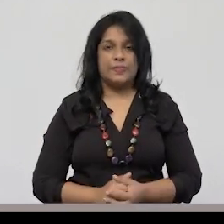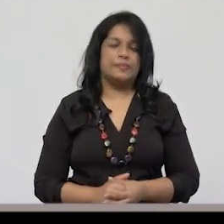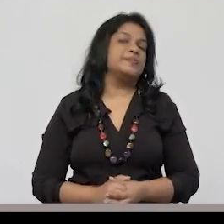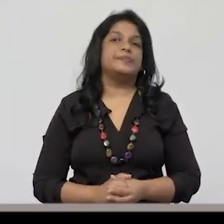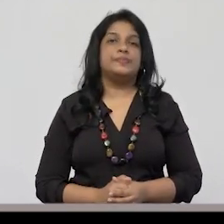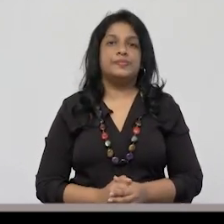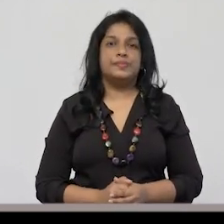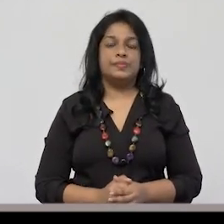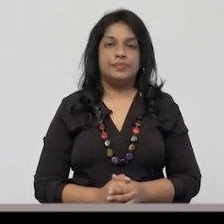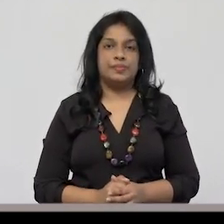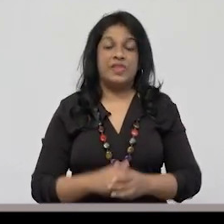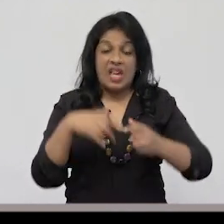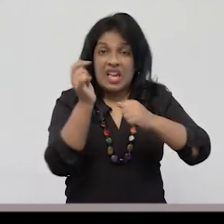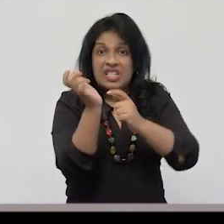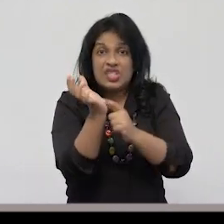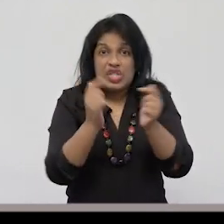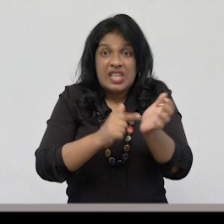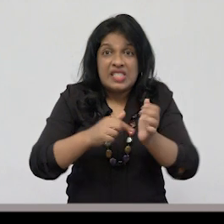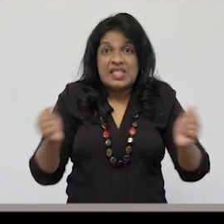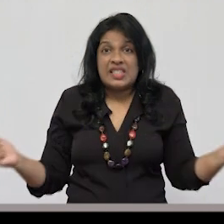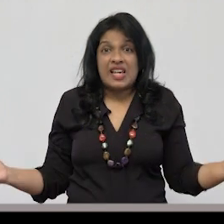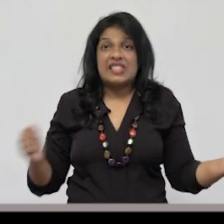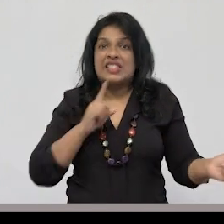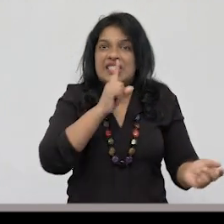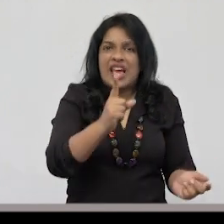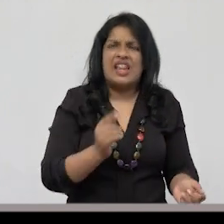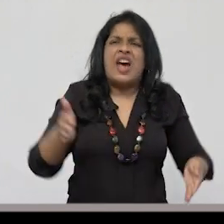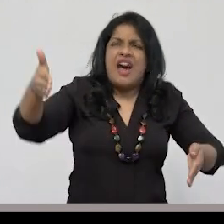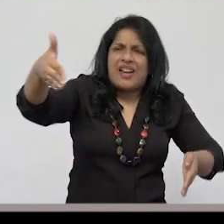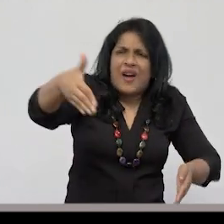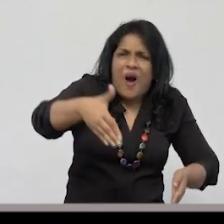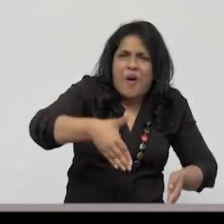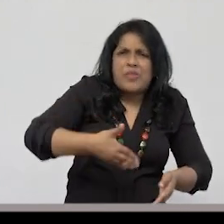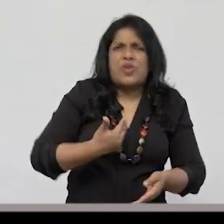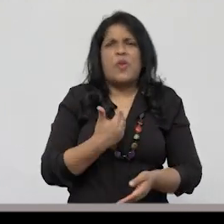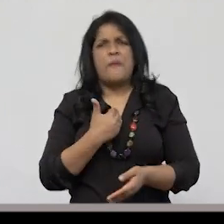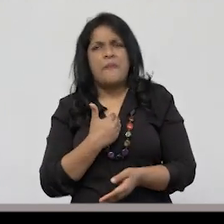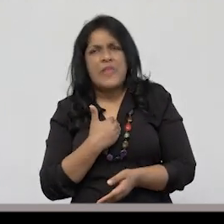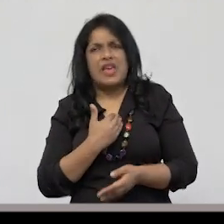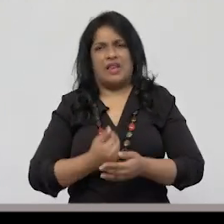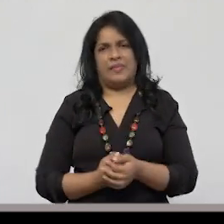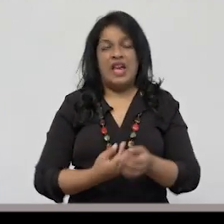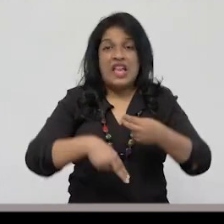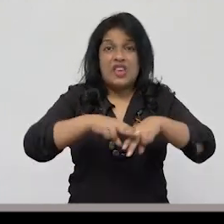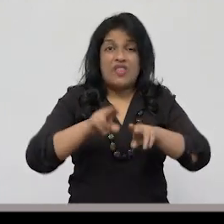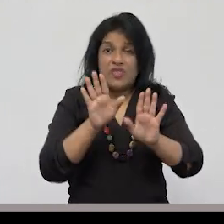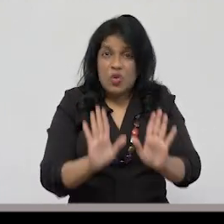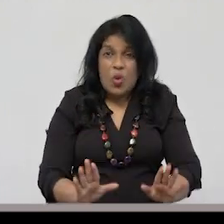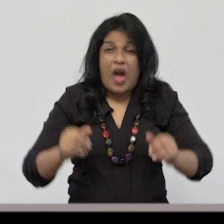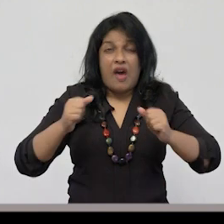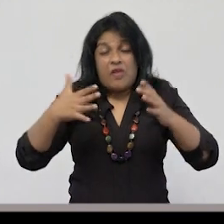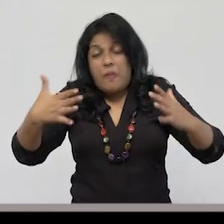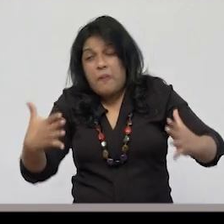Then Jesus said, come to me, all of you who are weary and carry heavy burdens, and I will give you